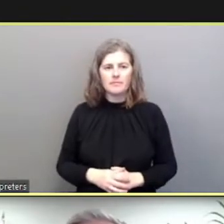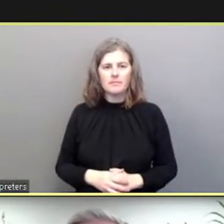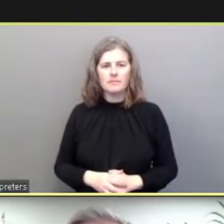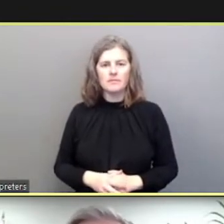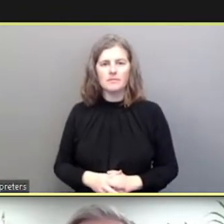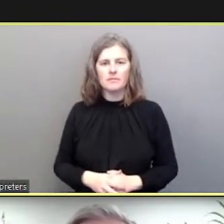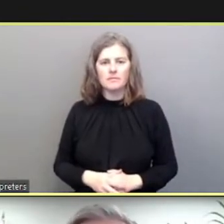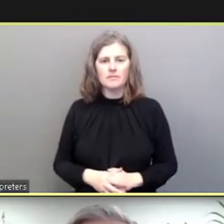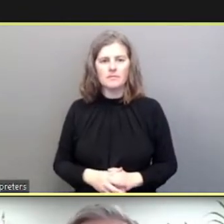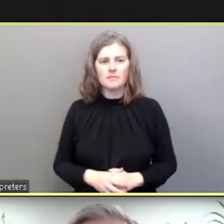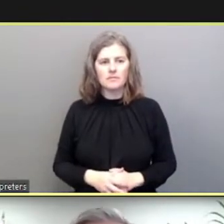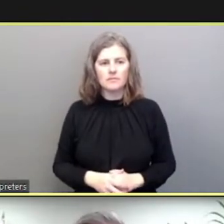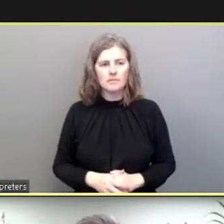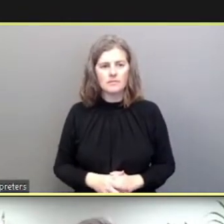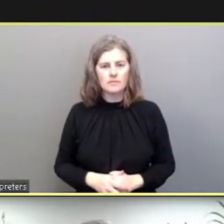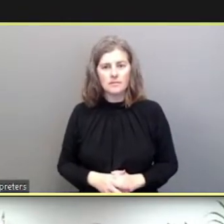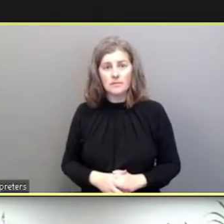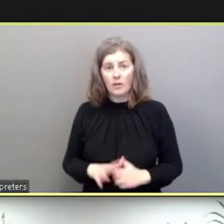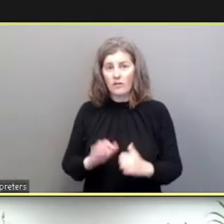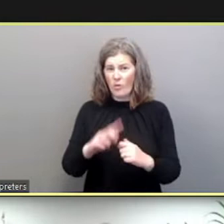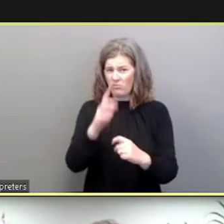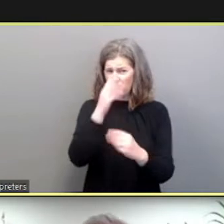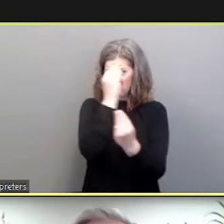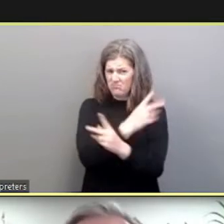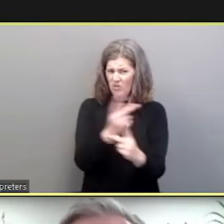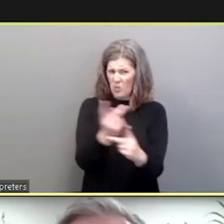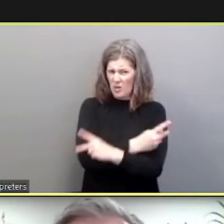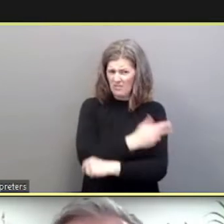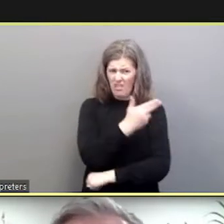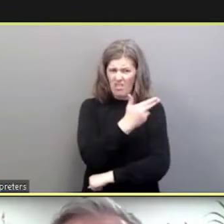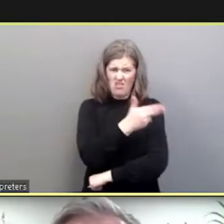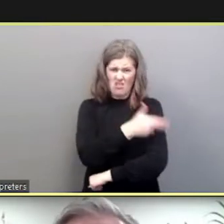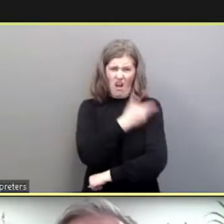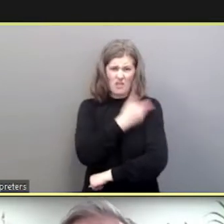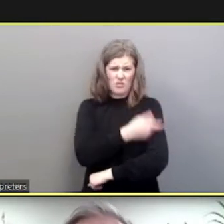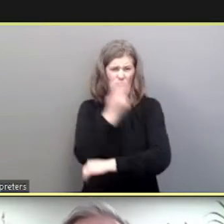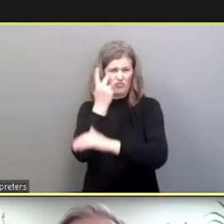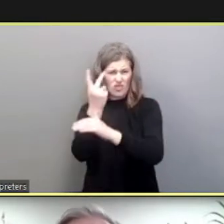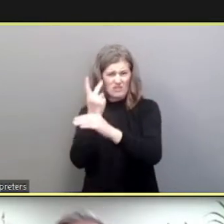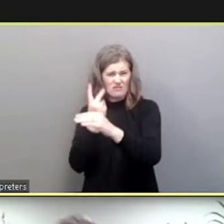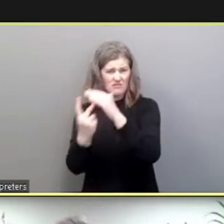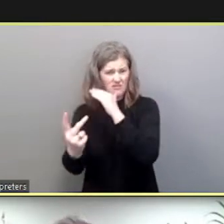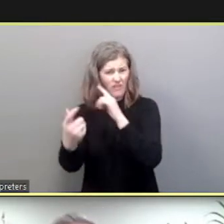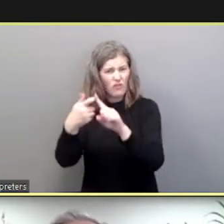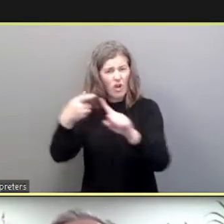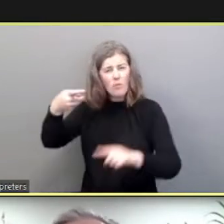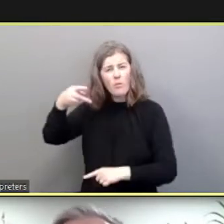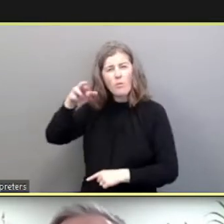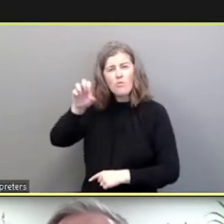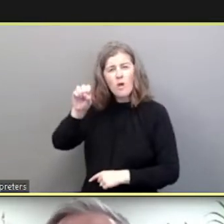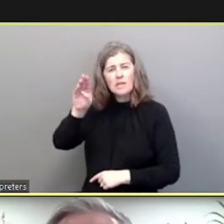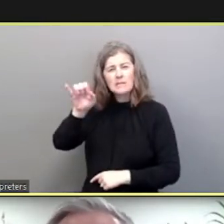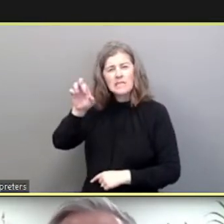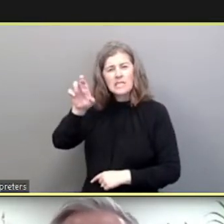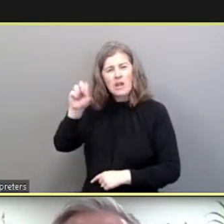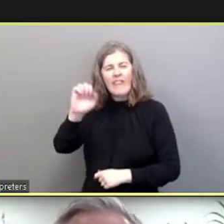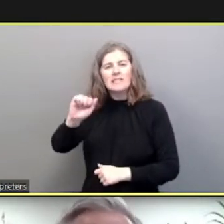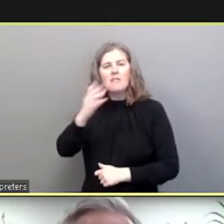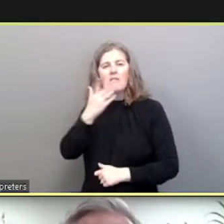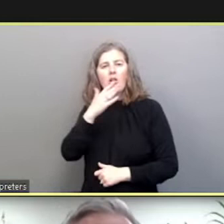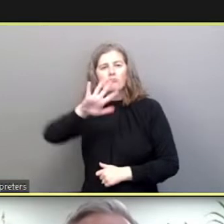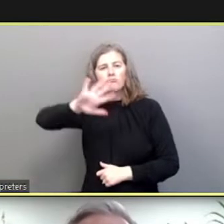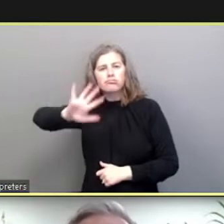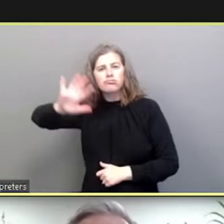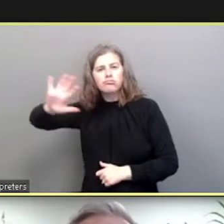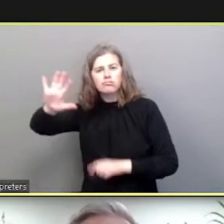And then to make matters worse, our hospitalization projections from Presbyterian, which are the shaded area, shaded colors